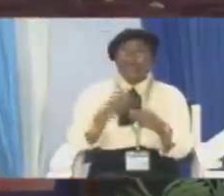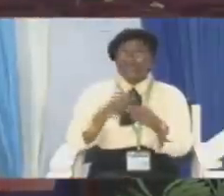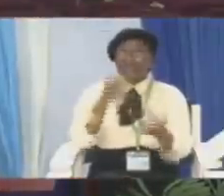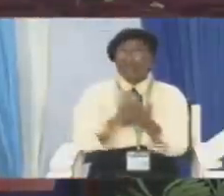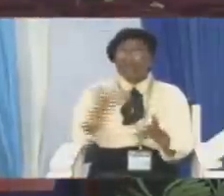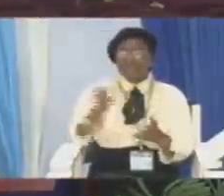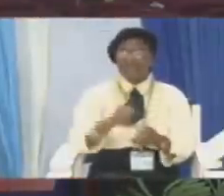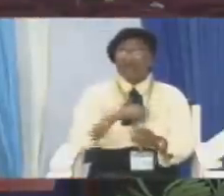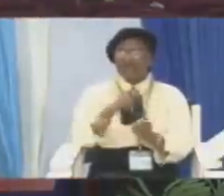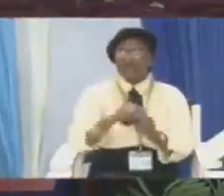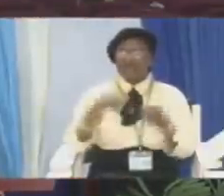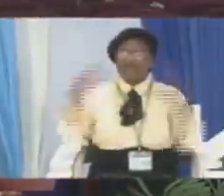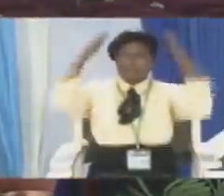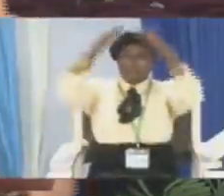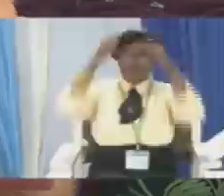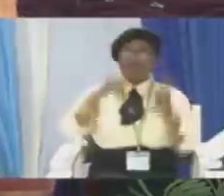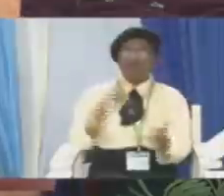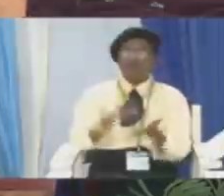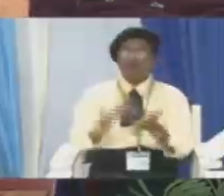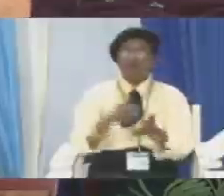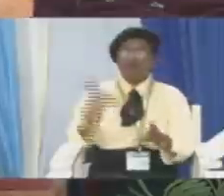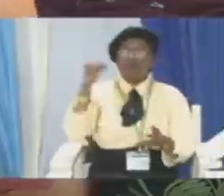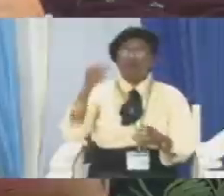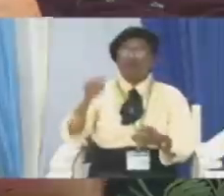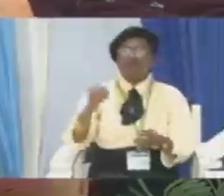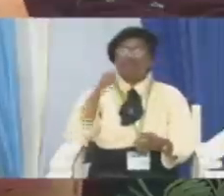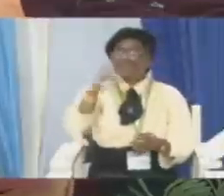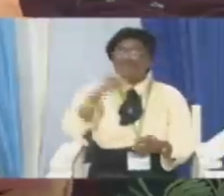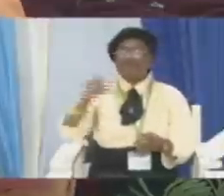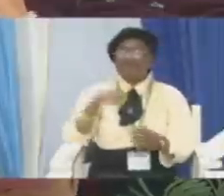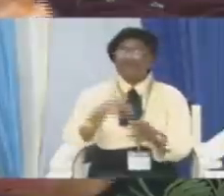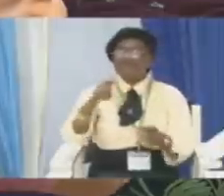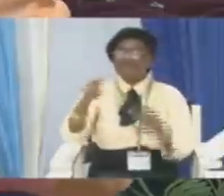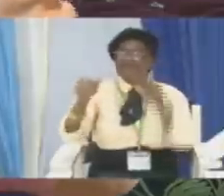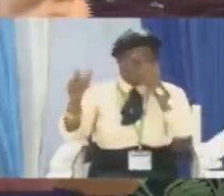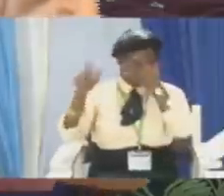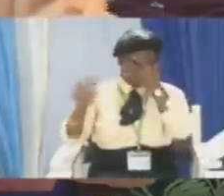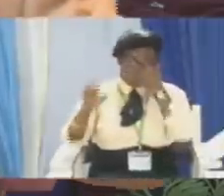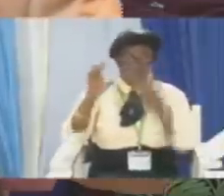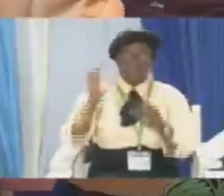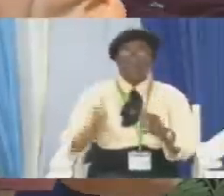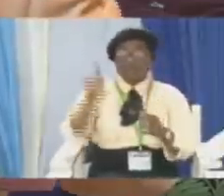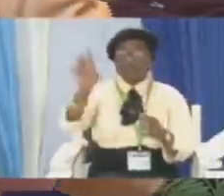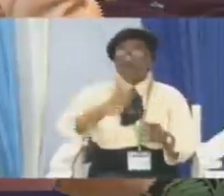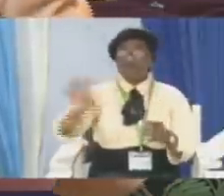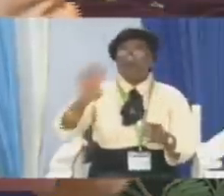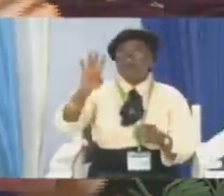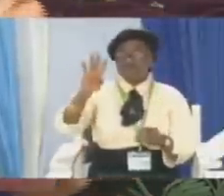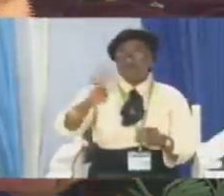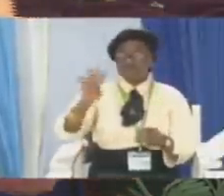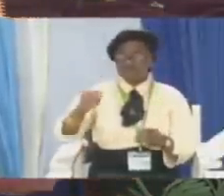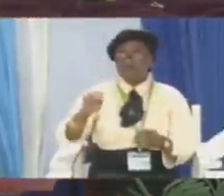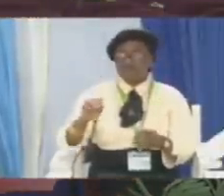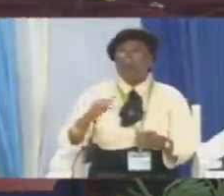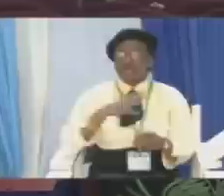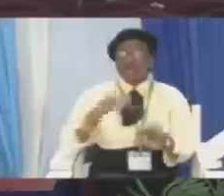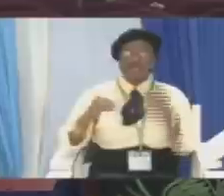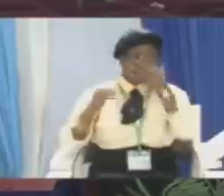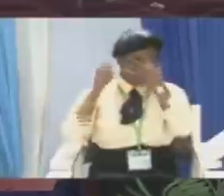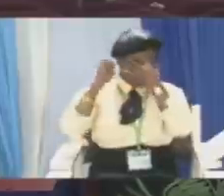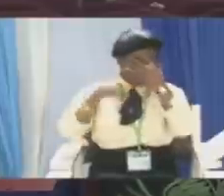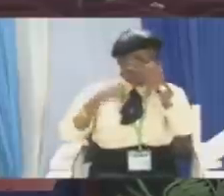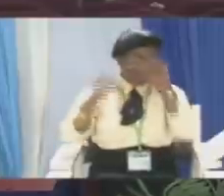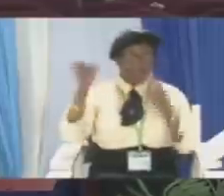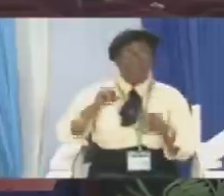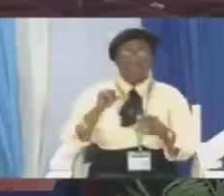When Apostle Paul was speaking in Galatians chapter 1 verse 24, he said, and they glorify God in